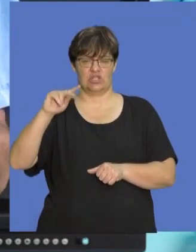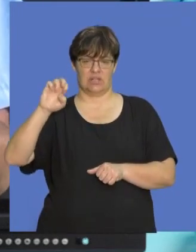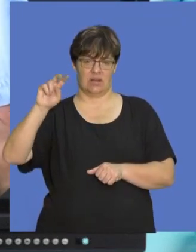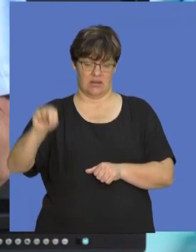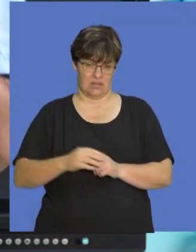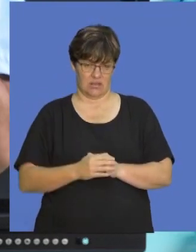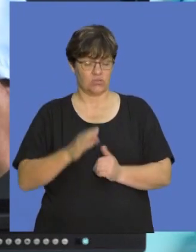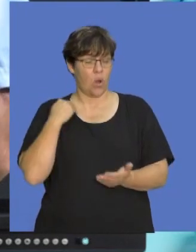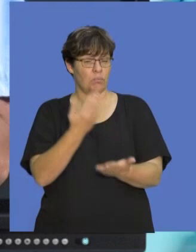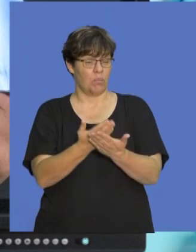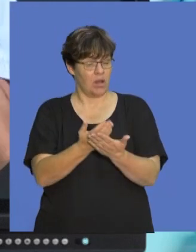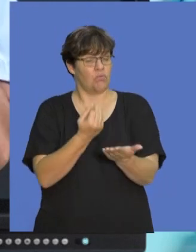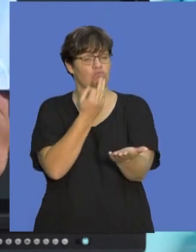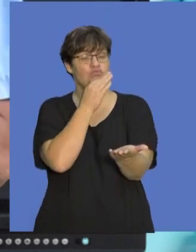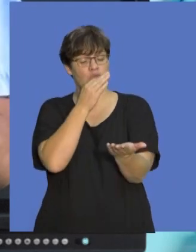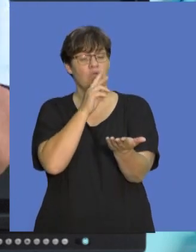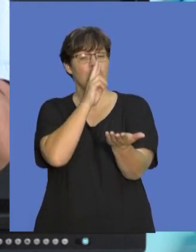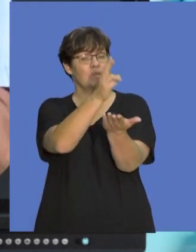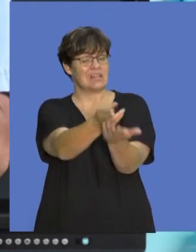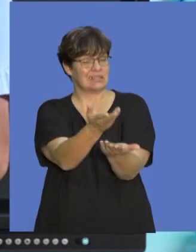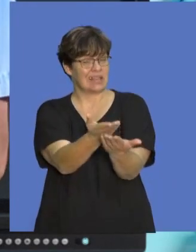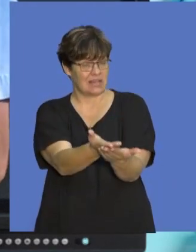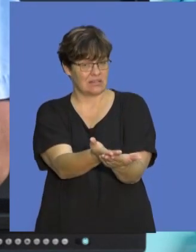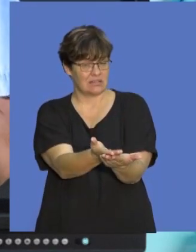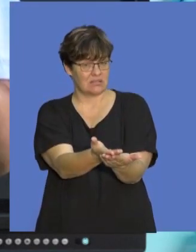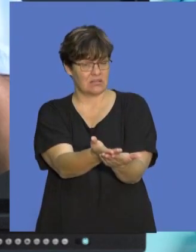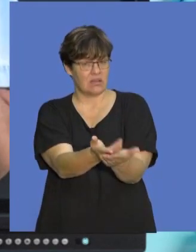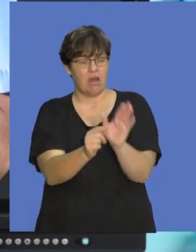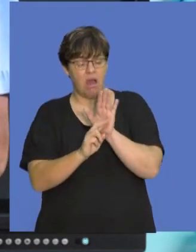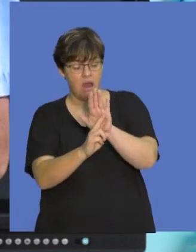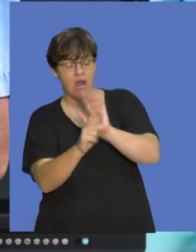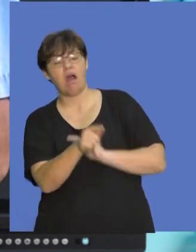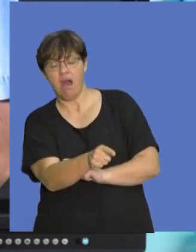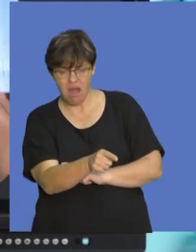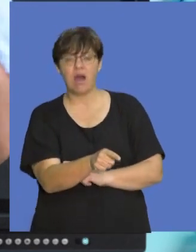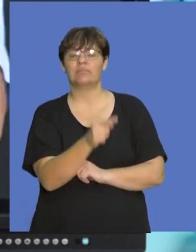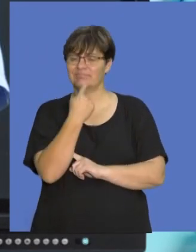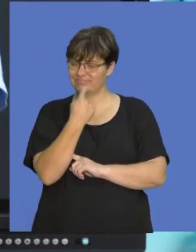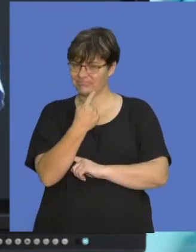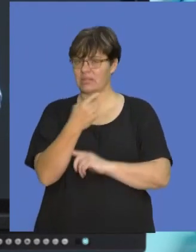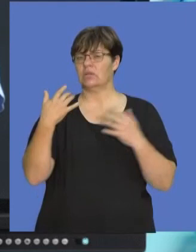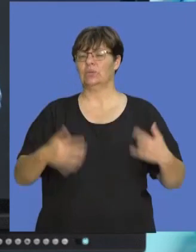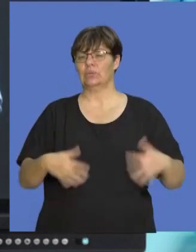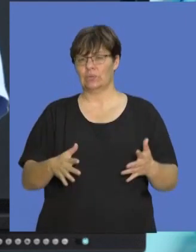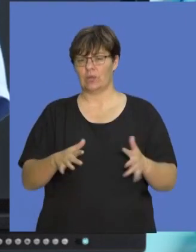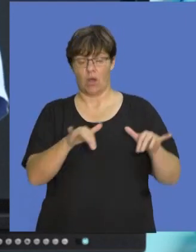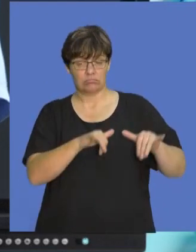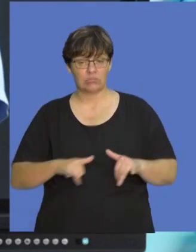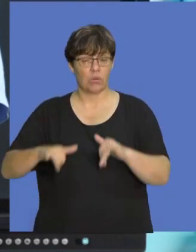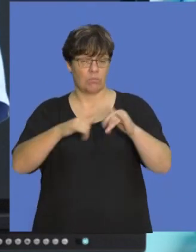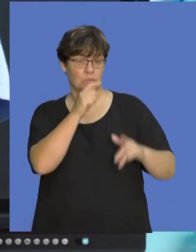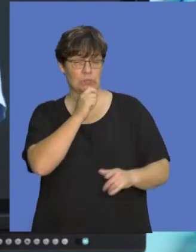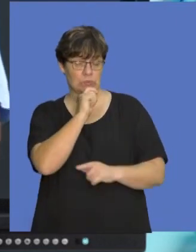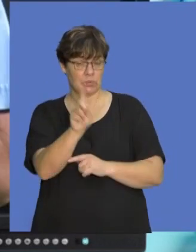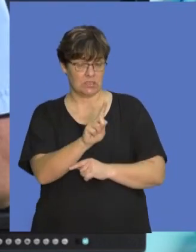fraction. So we can represent probabilities as a percentage, as a fraction, and here's another one that is